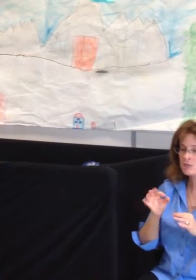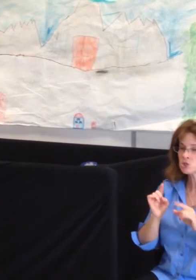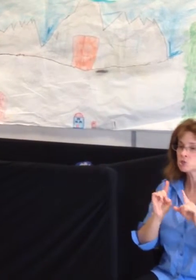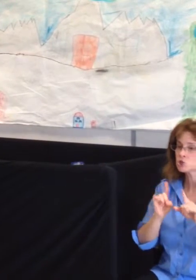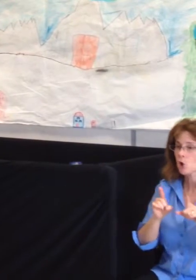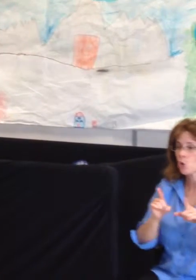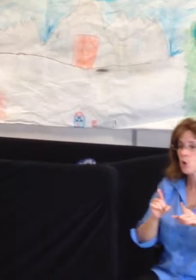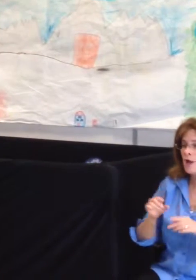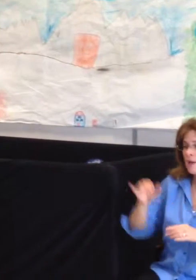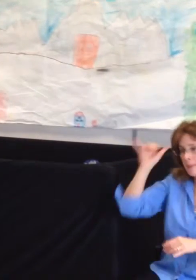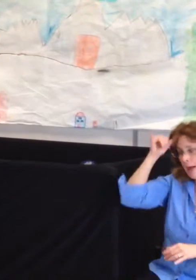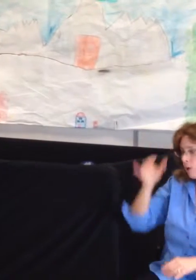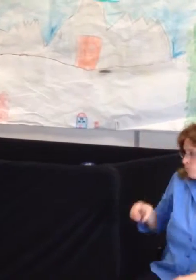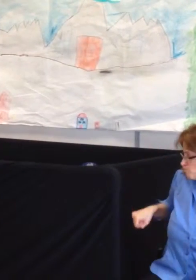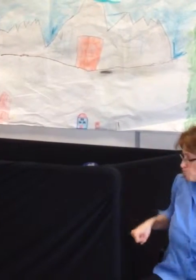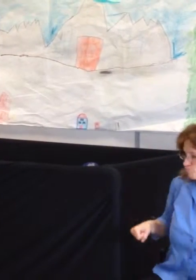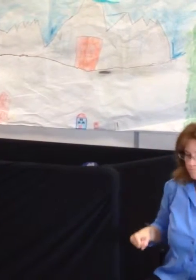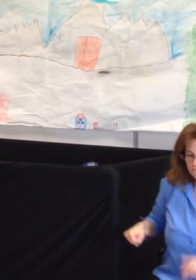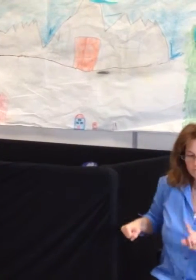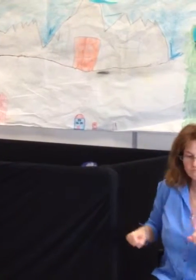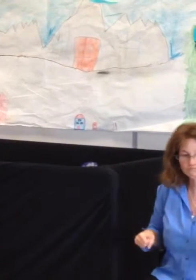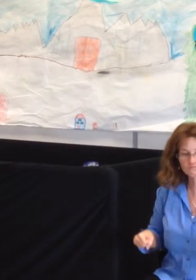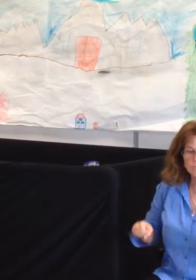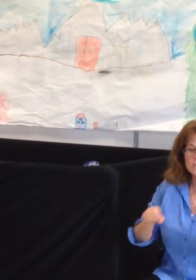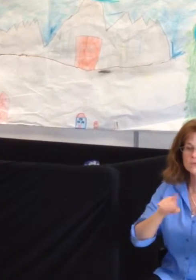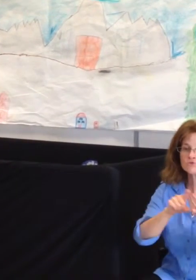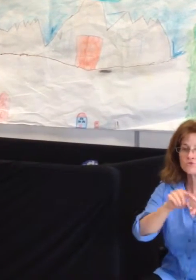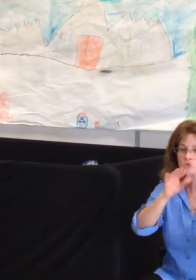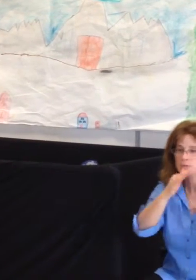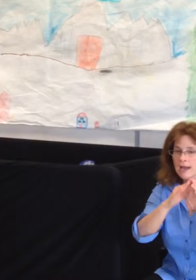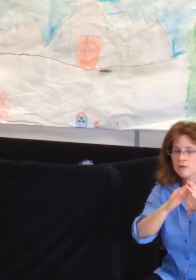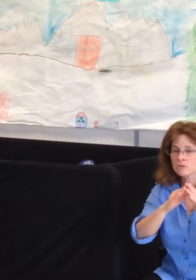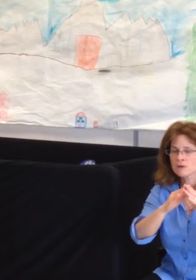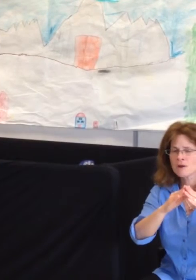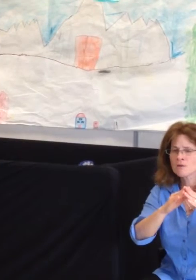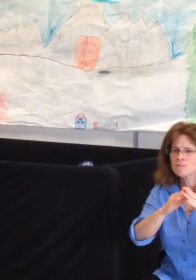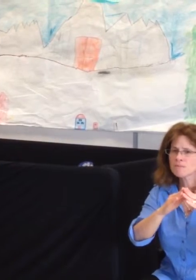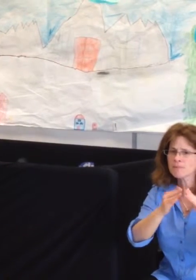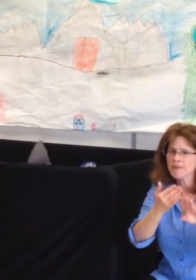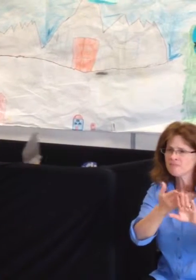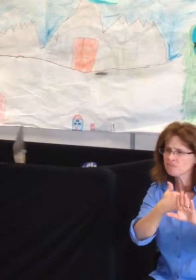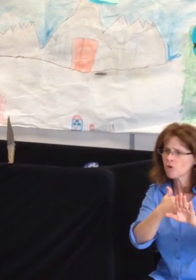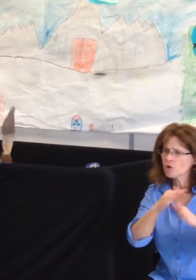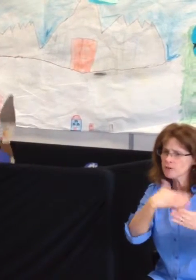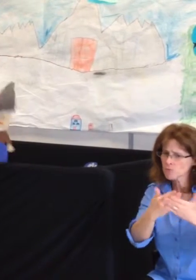and then he met an old woman. And the old woman said,